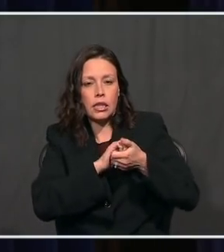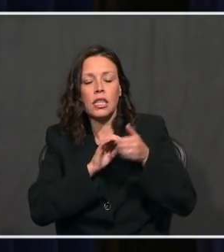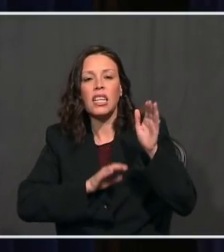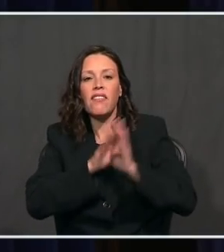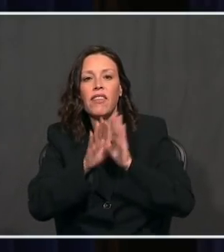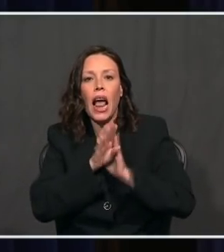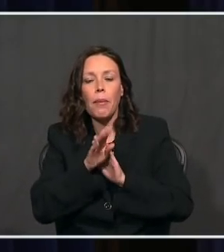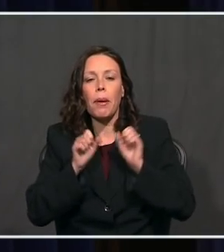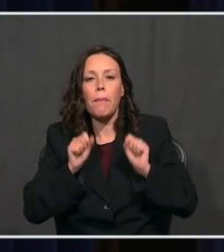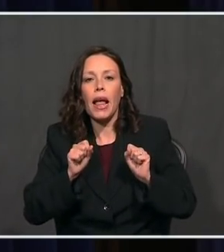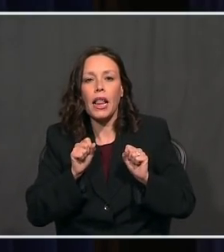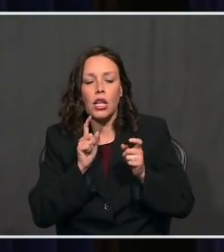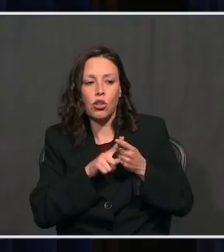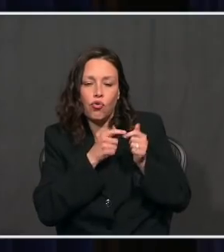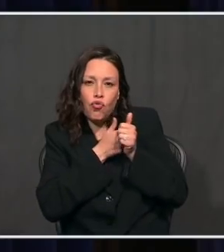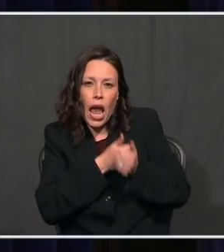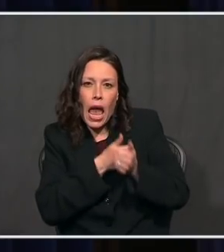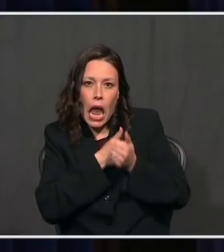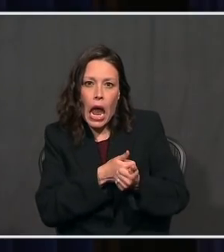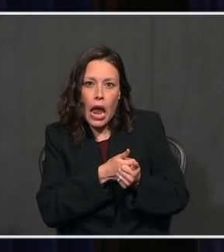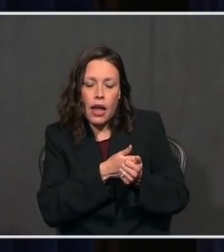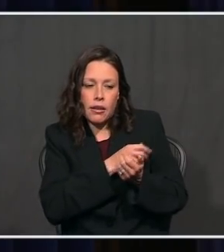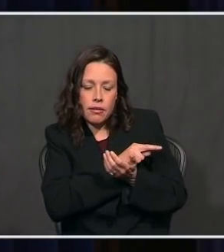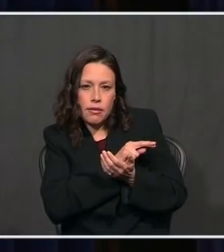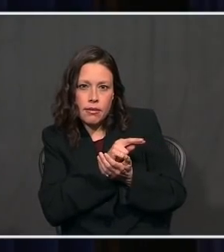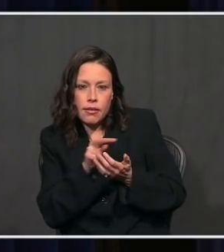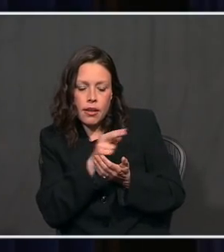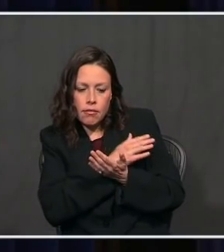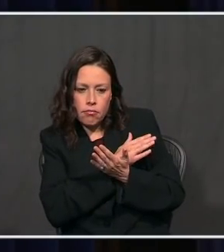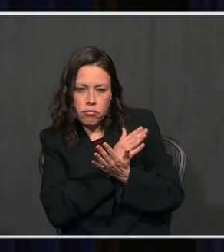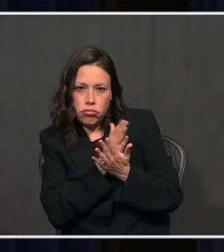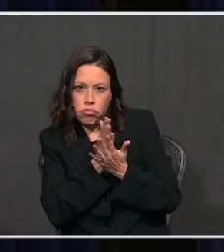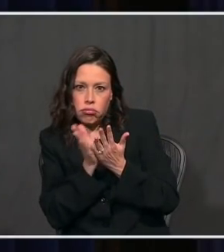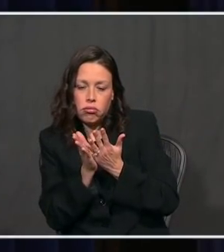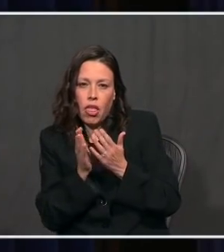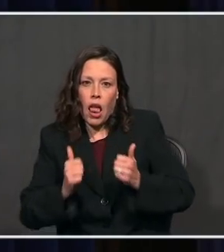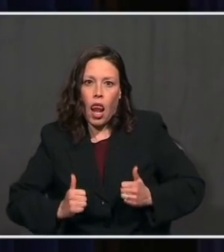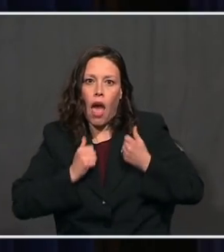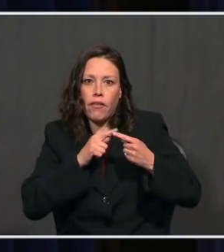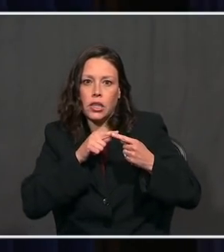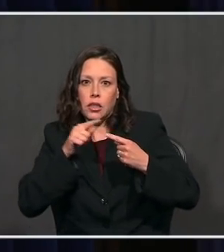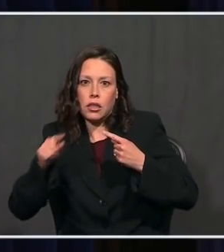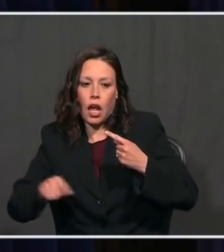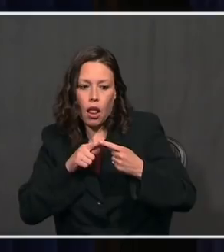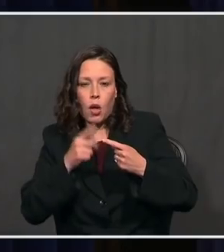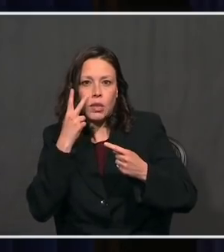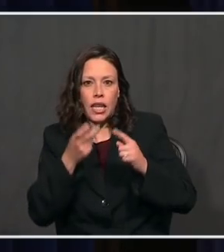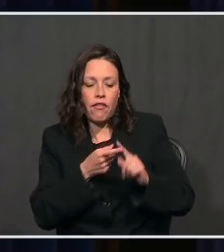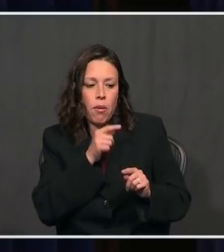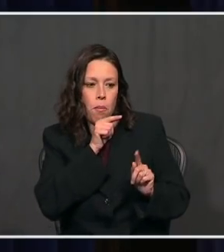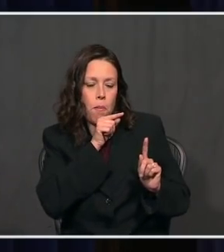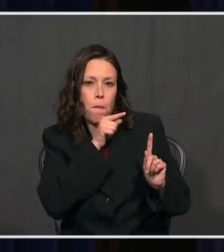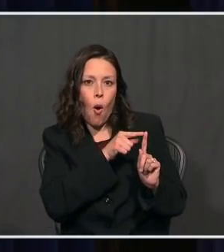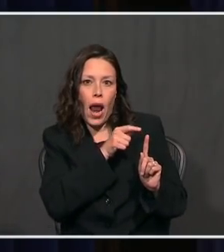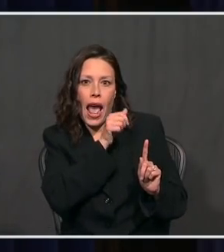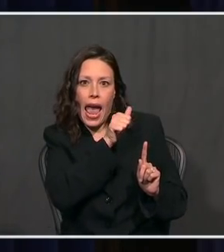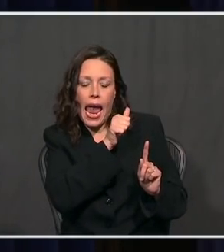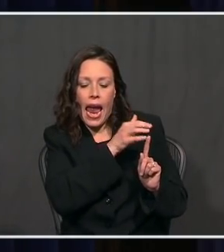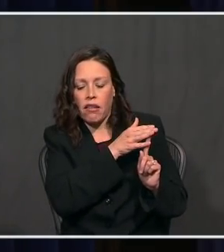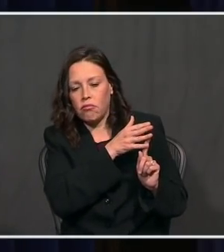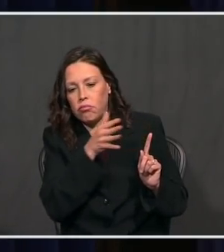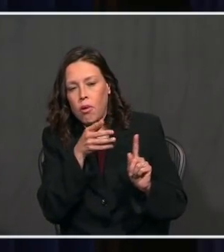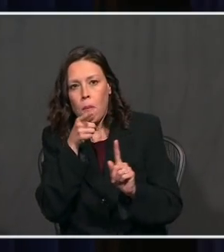a capacity or a capability to track every vaccine. We will see from point A to point B. We